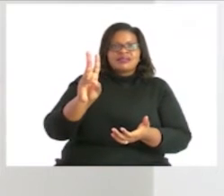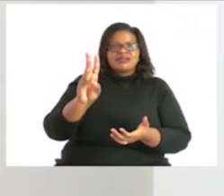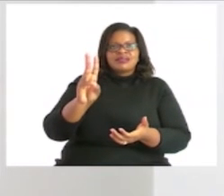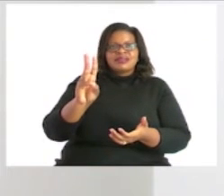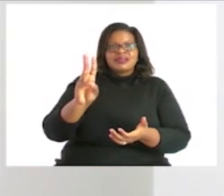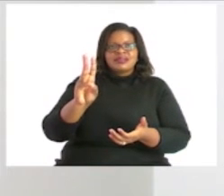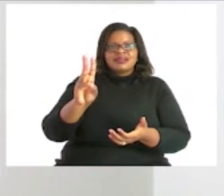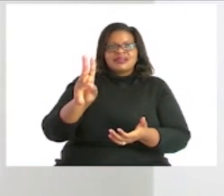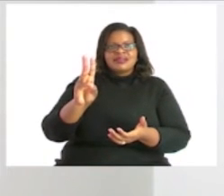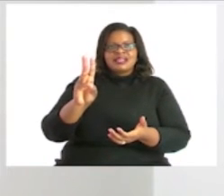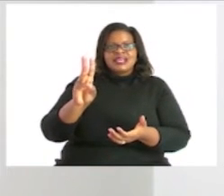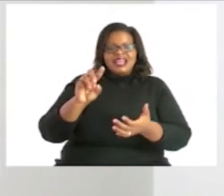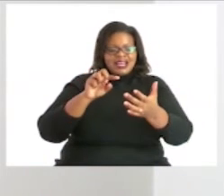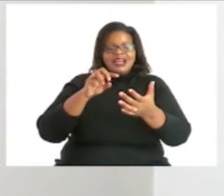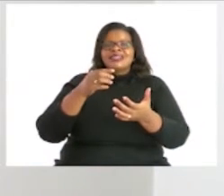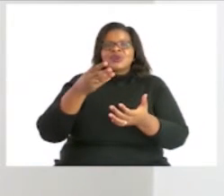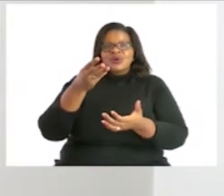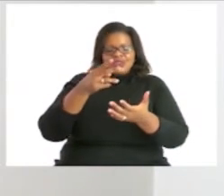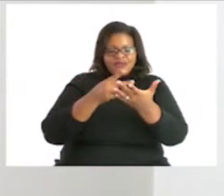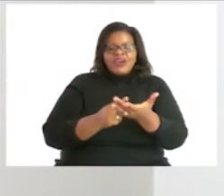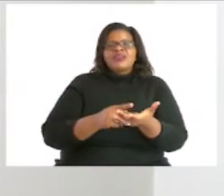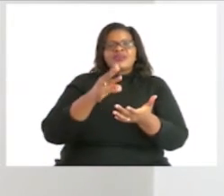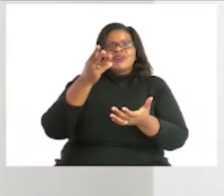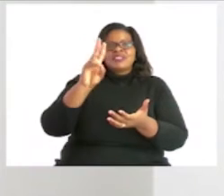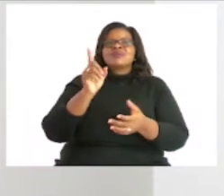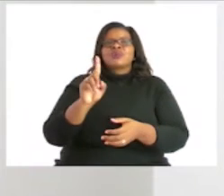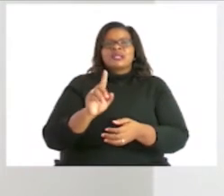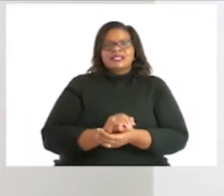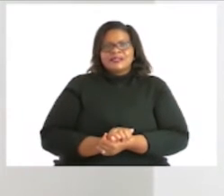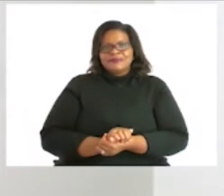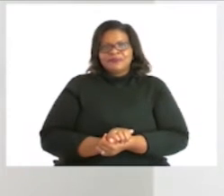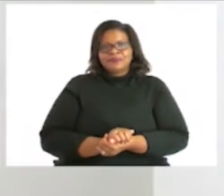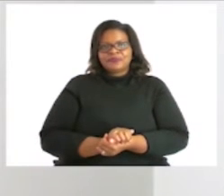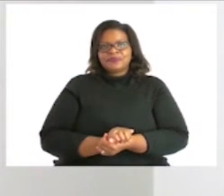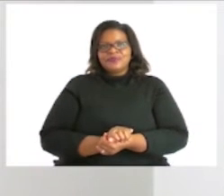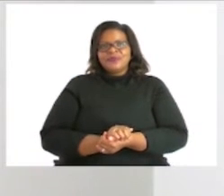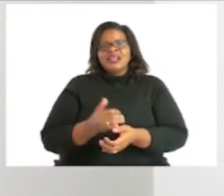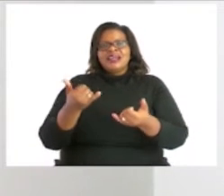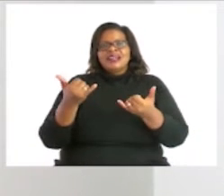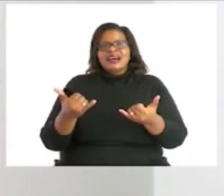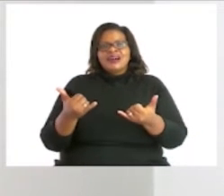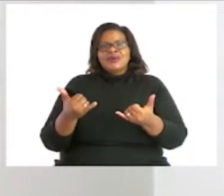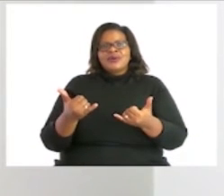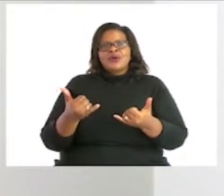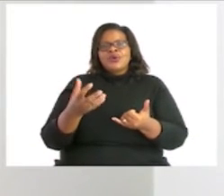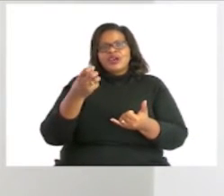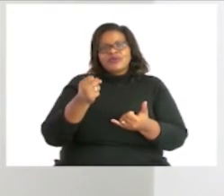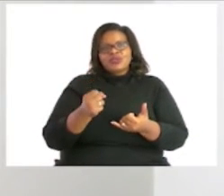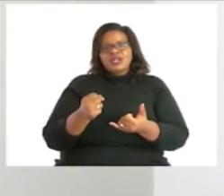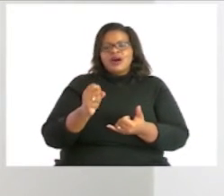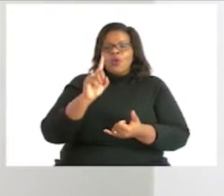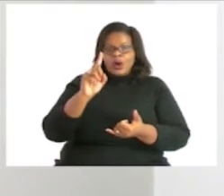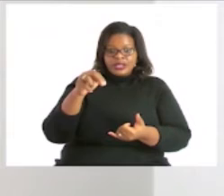need to find out what is the value of the 6. Going back to place value, we know the 1 is a unit, the 2